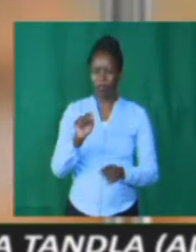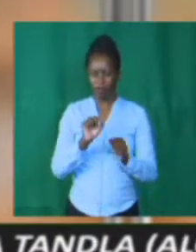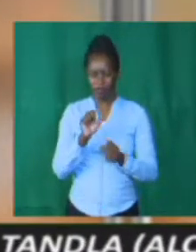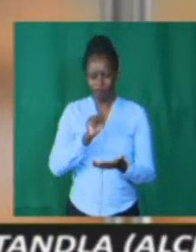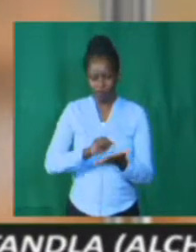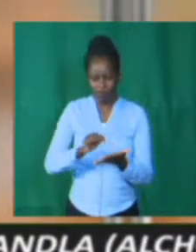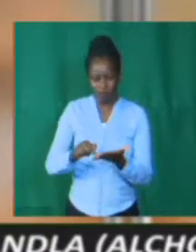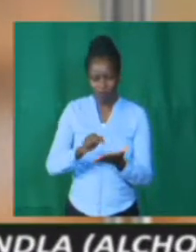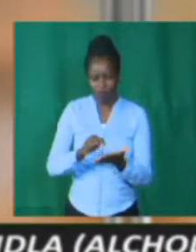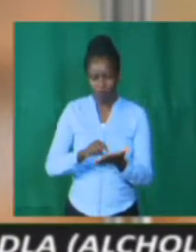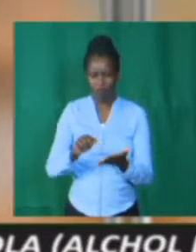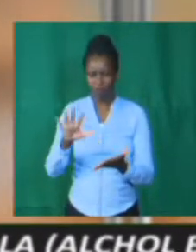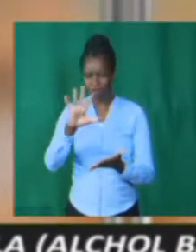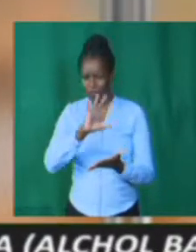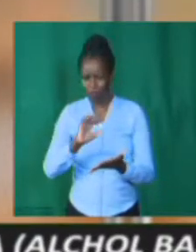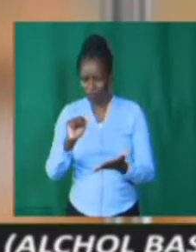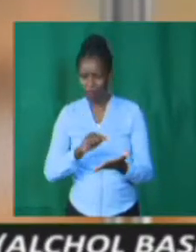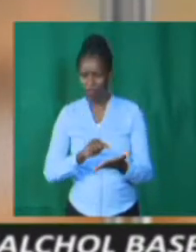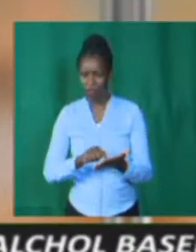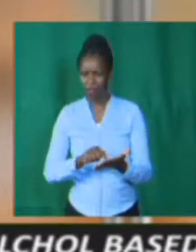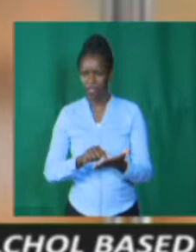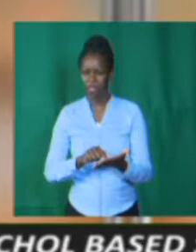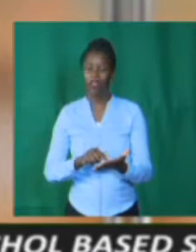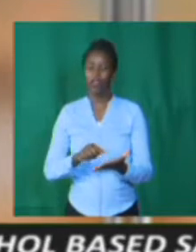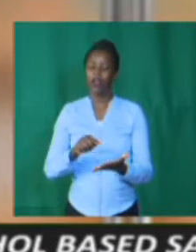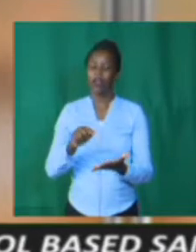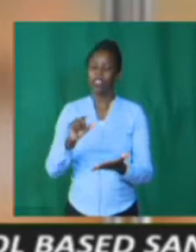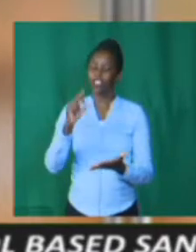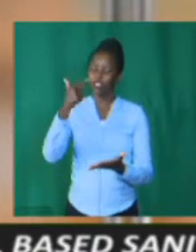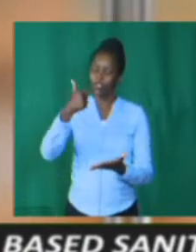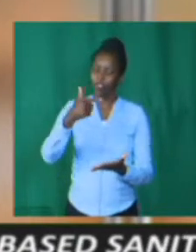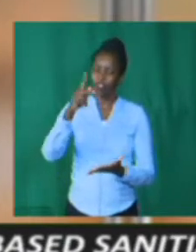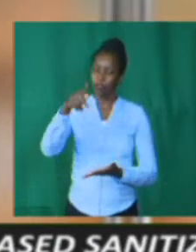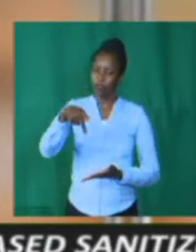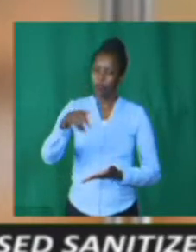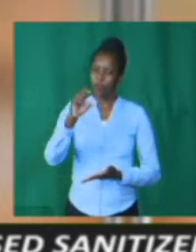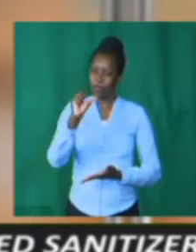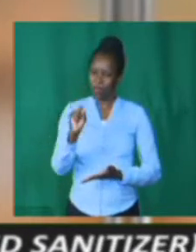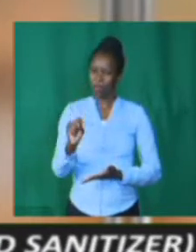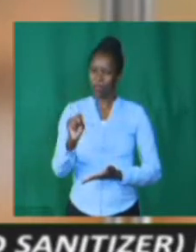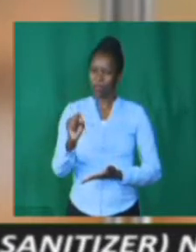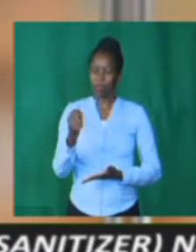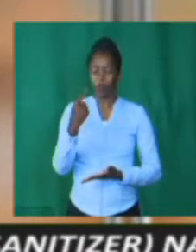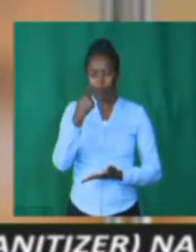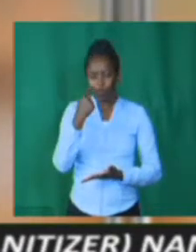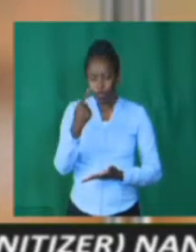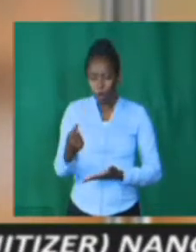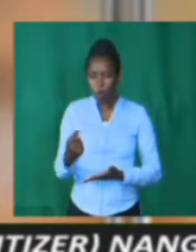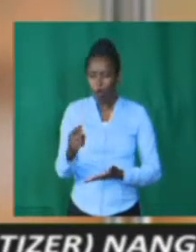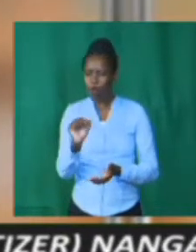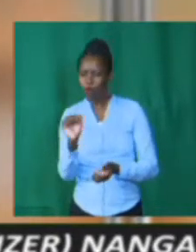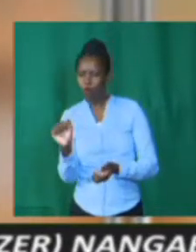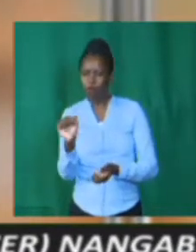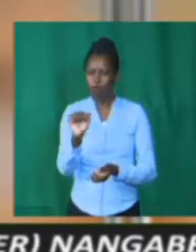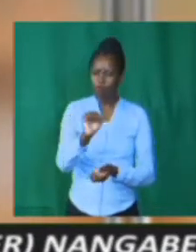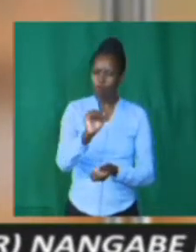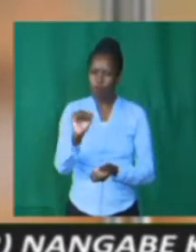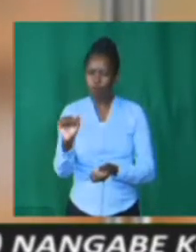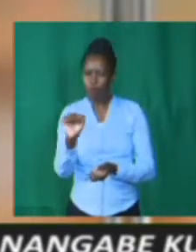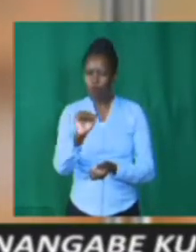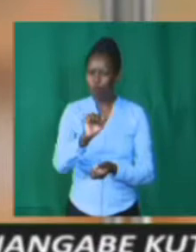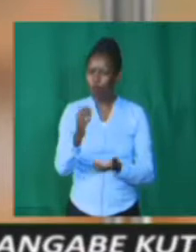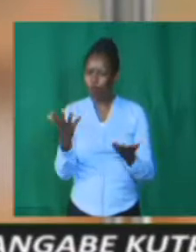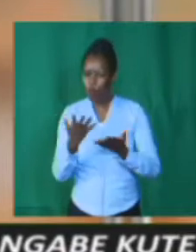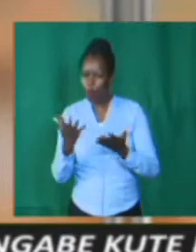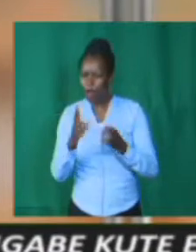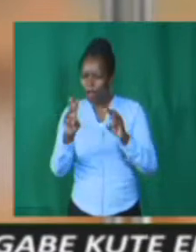Okay. So the navigation system will then show me where Nesprate is, one. So